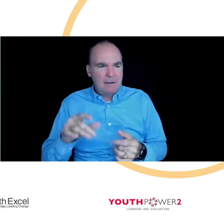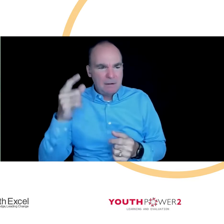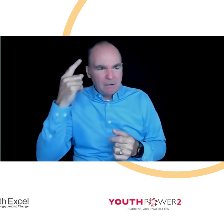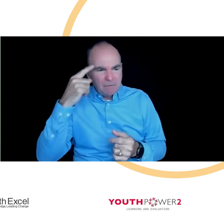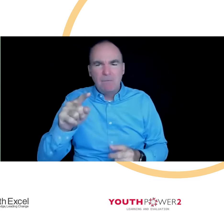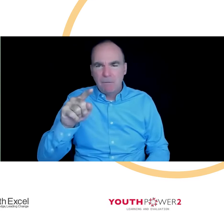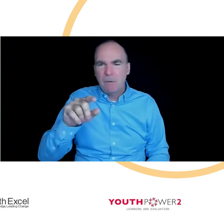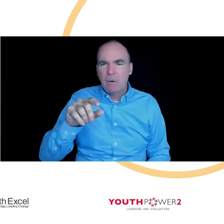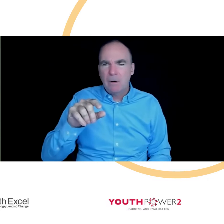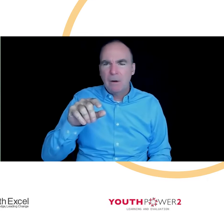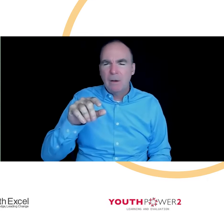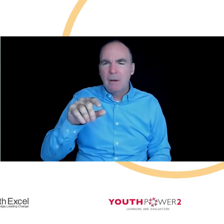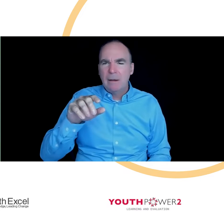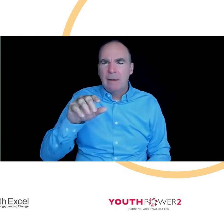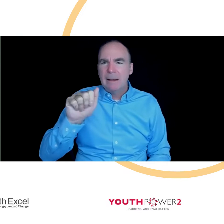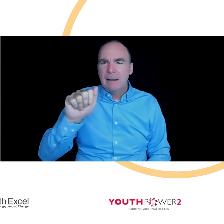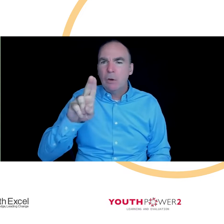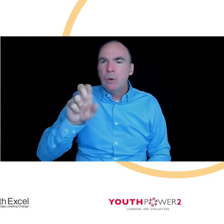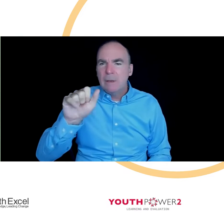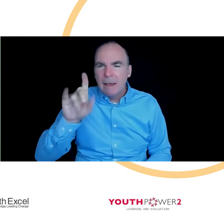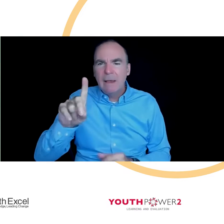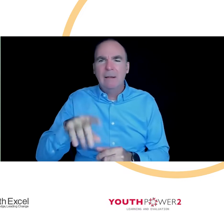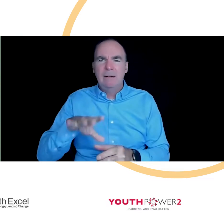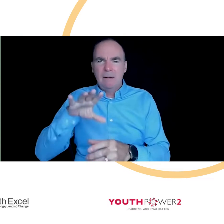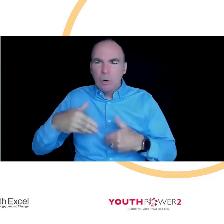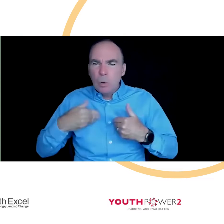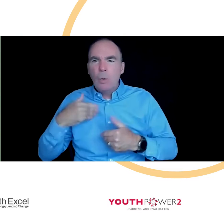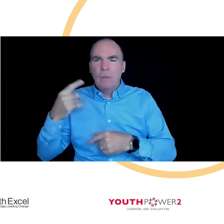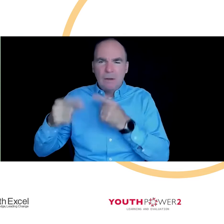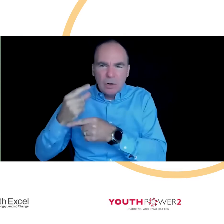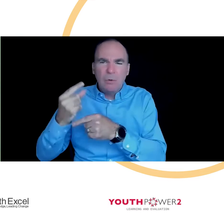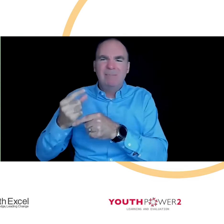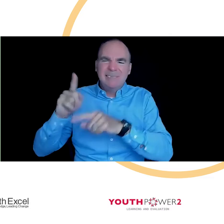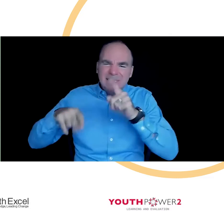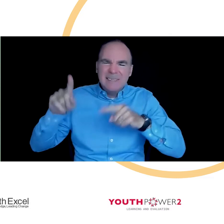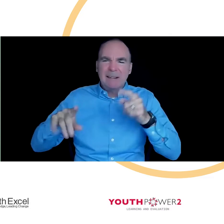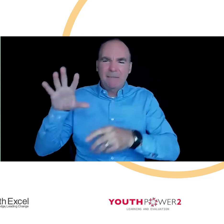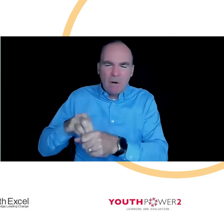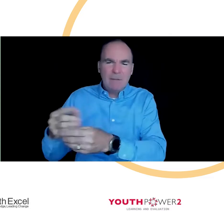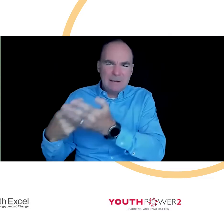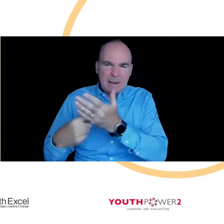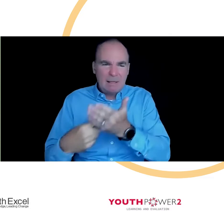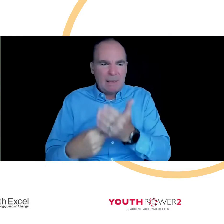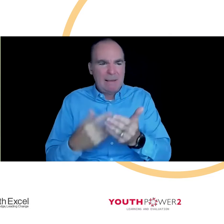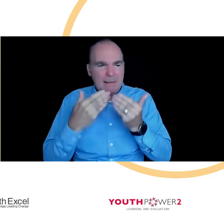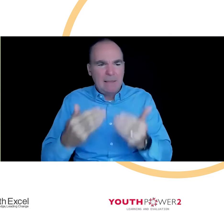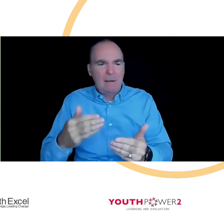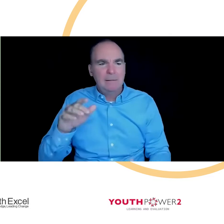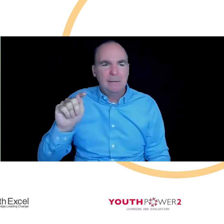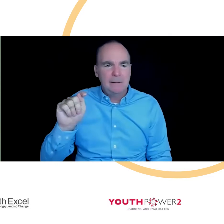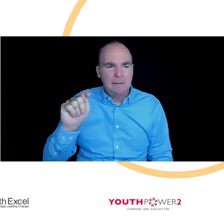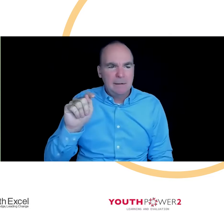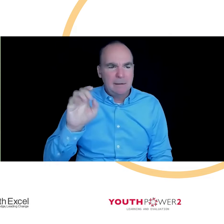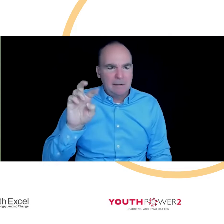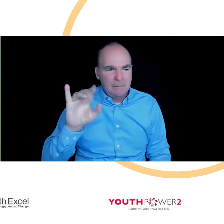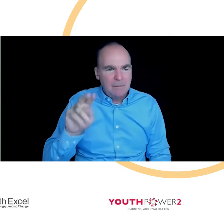and model an inclusive intergenerational dialogue. Now, I would like to take a moment to hear